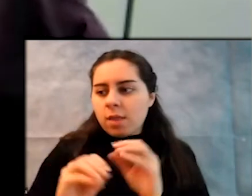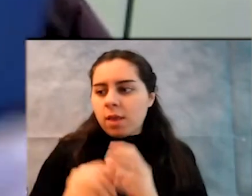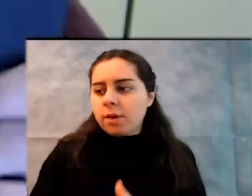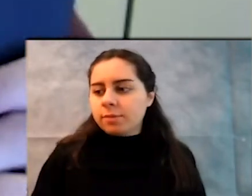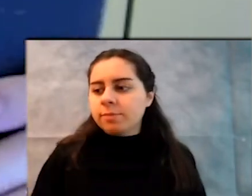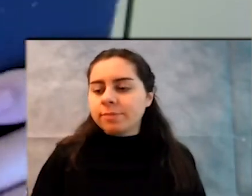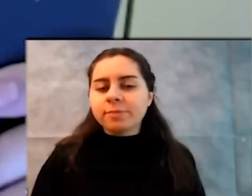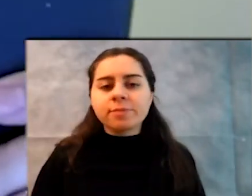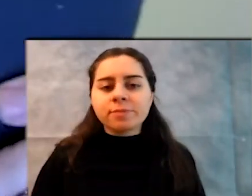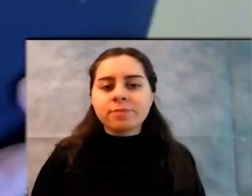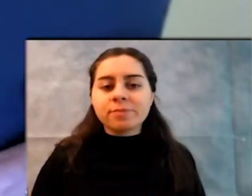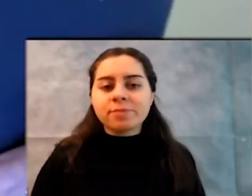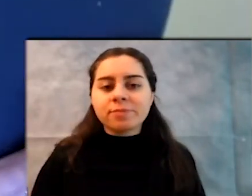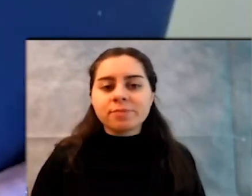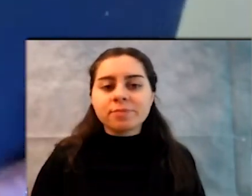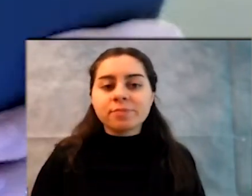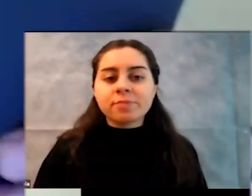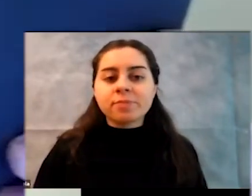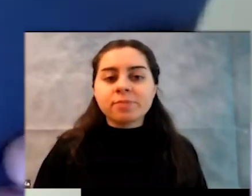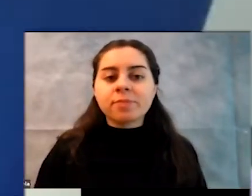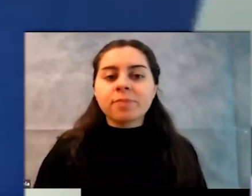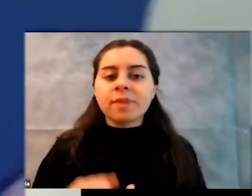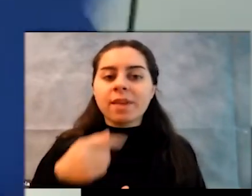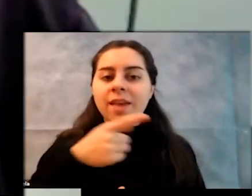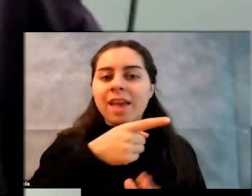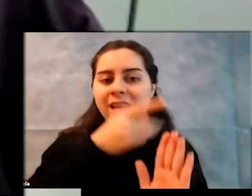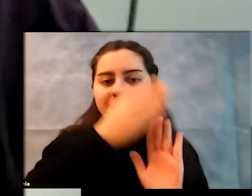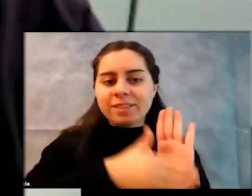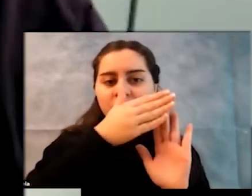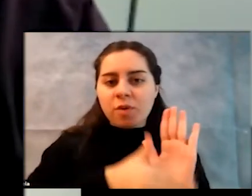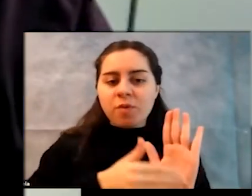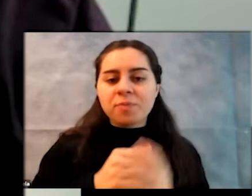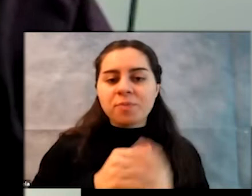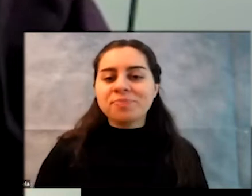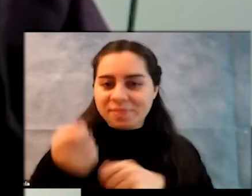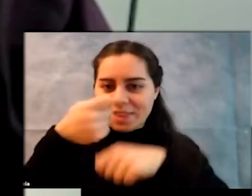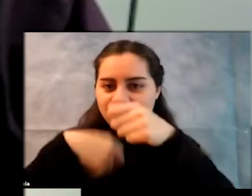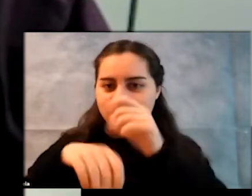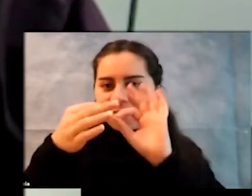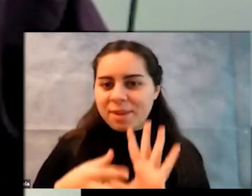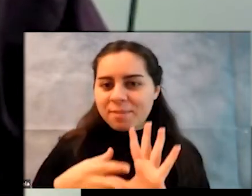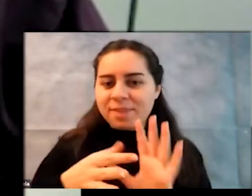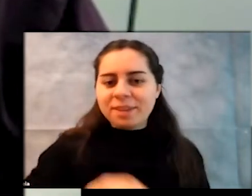Unfortunately, this is another library edition, so the cover isn't that exciting.